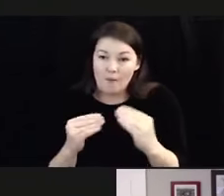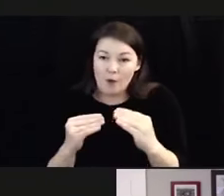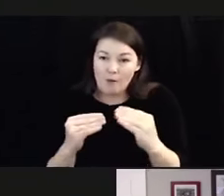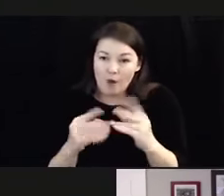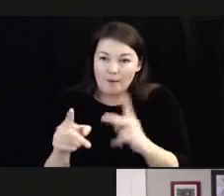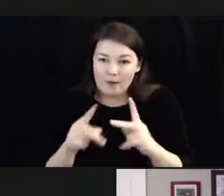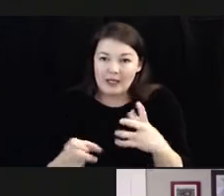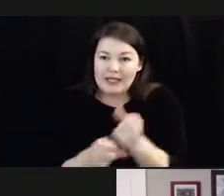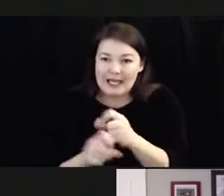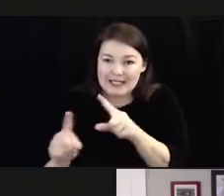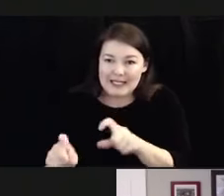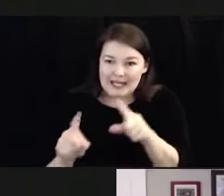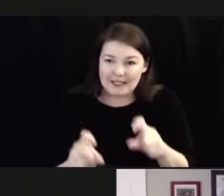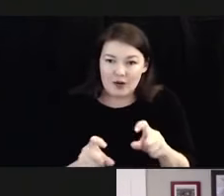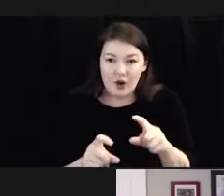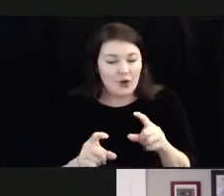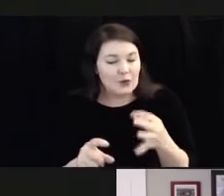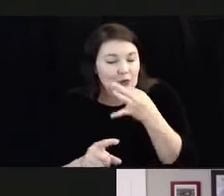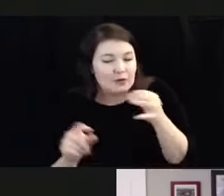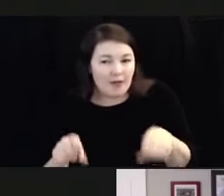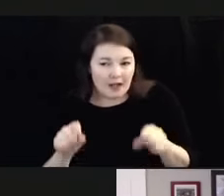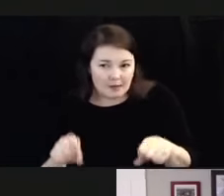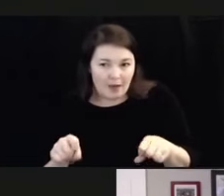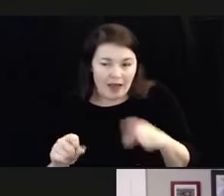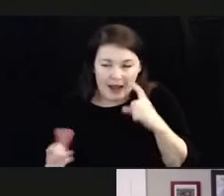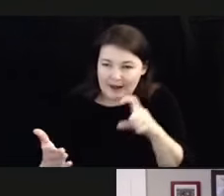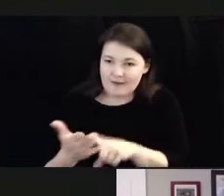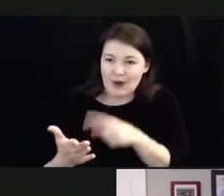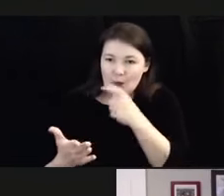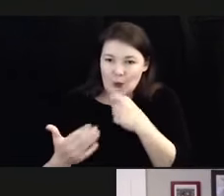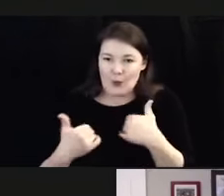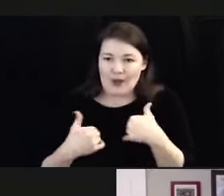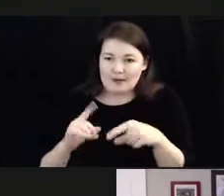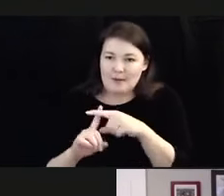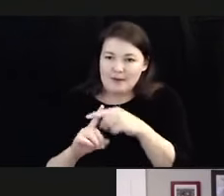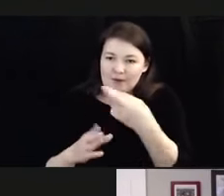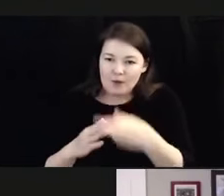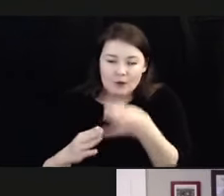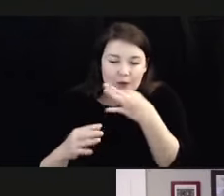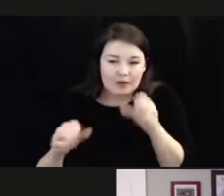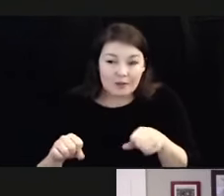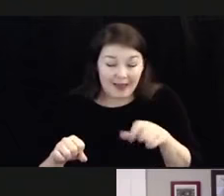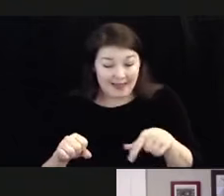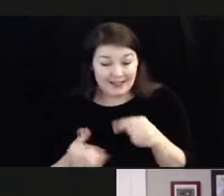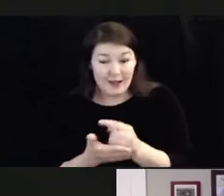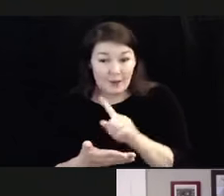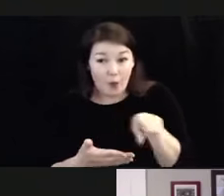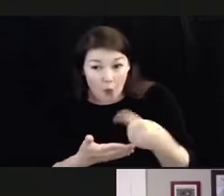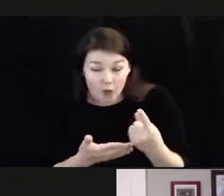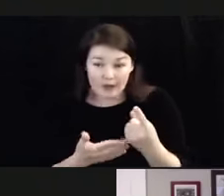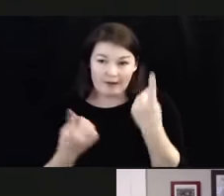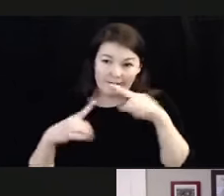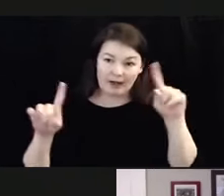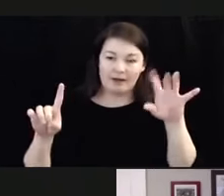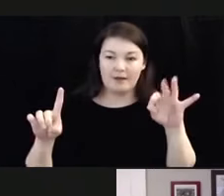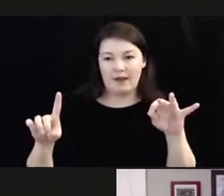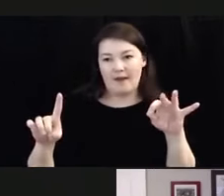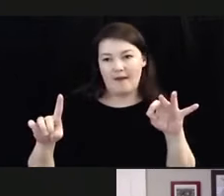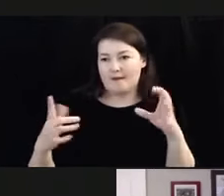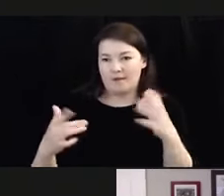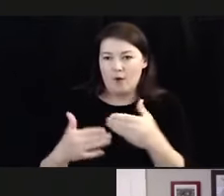tested early and identified early, because this is not an effective therapy if you are sick enough where you have to be